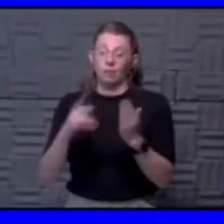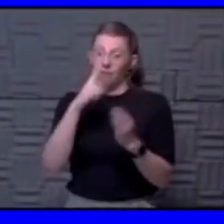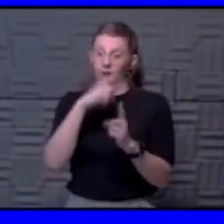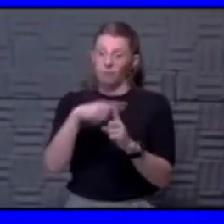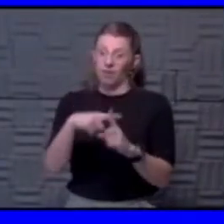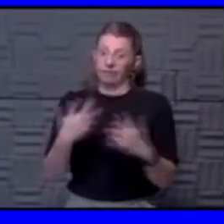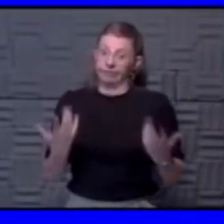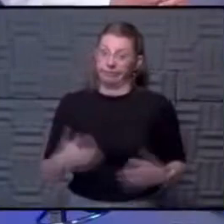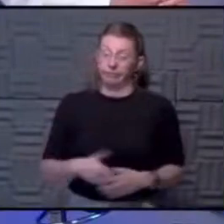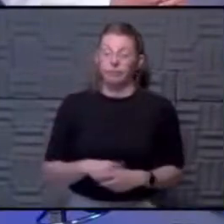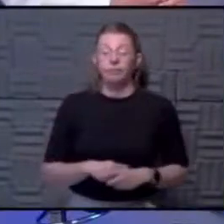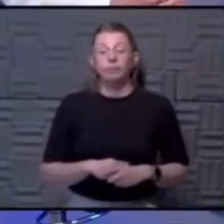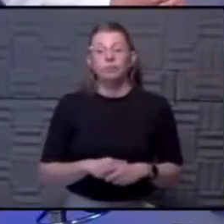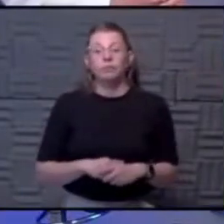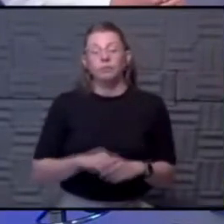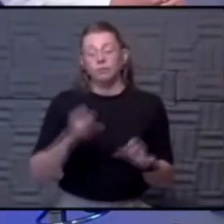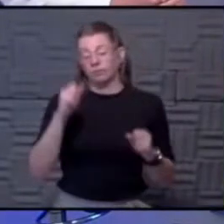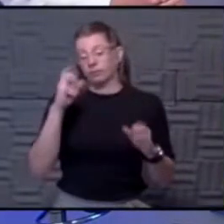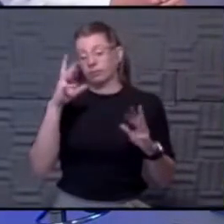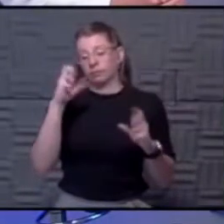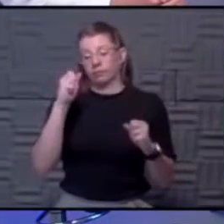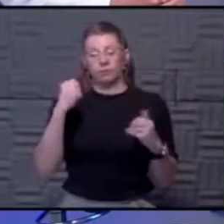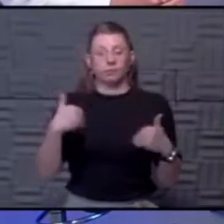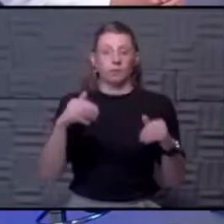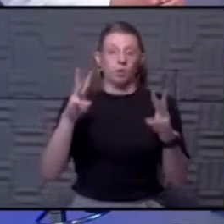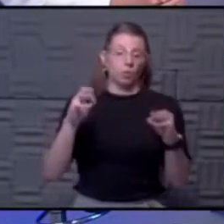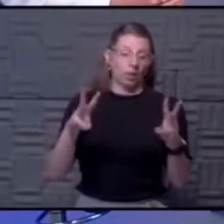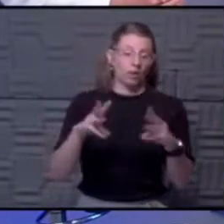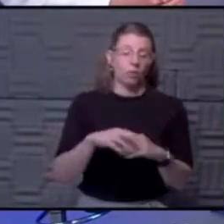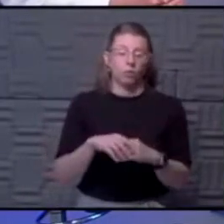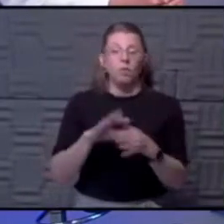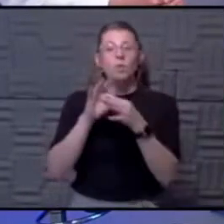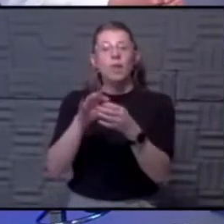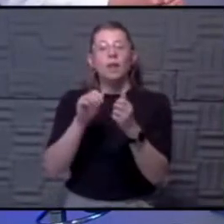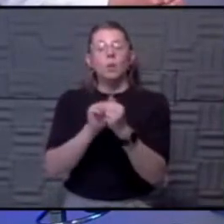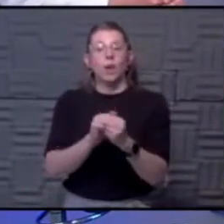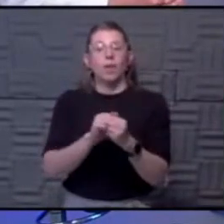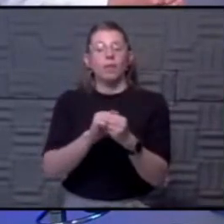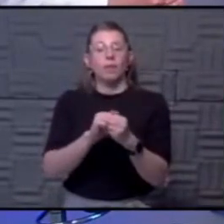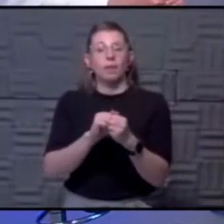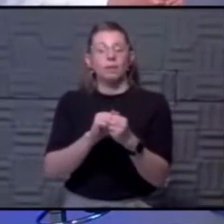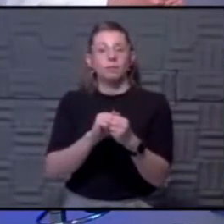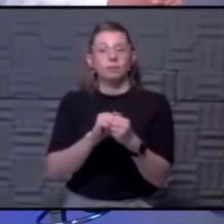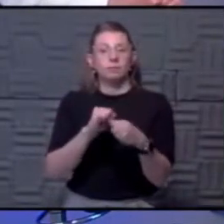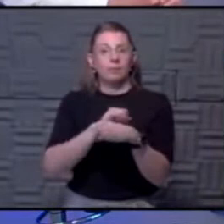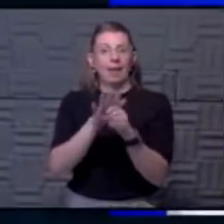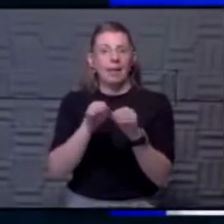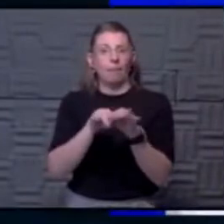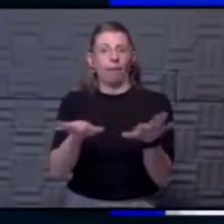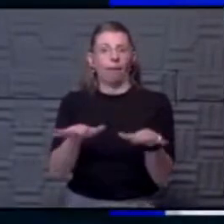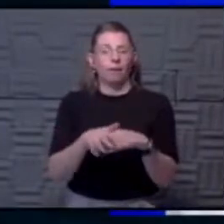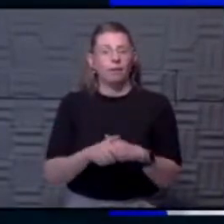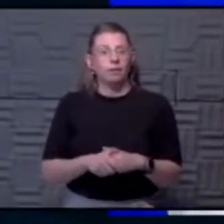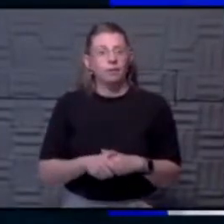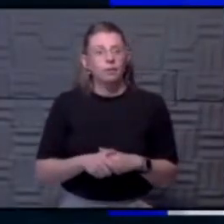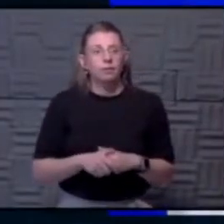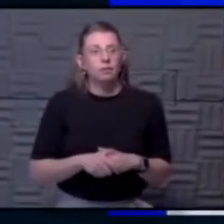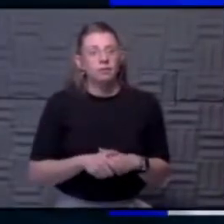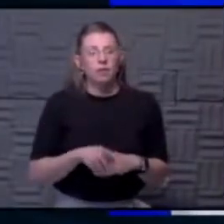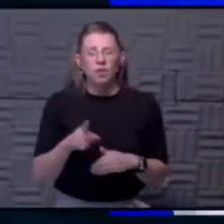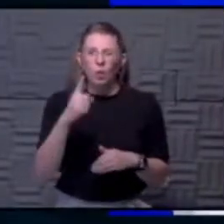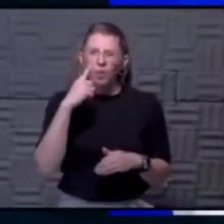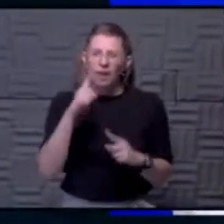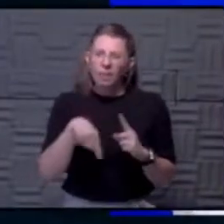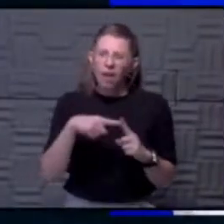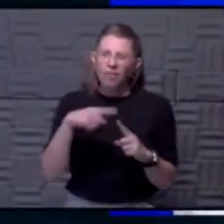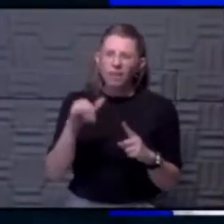false positive. I think that's one of the most remarkable things Staggering. about the pandemic, and it is staggering. Lee, you look like, did you have a thought about that, about the lack of